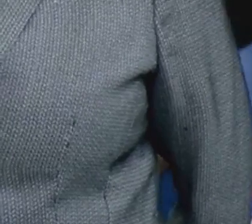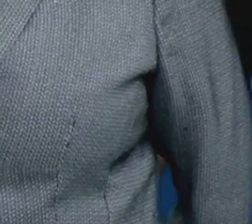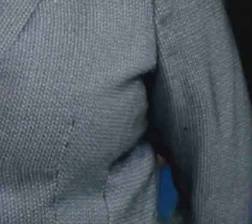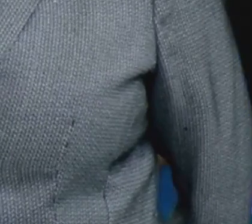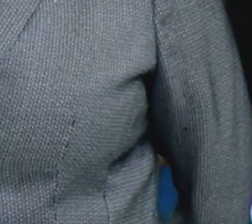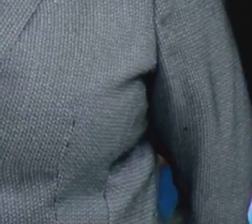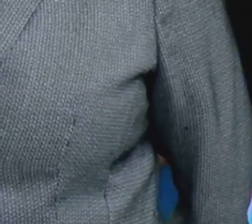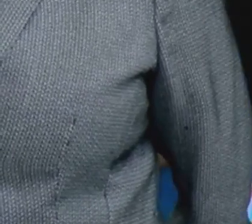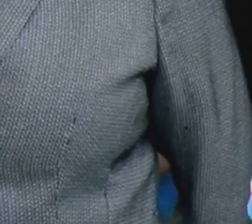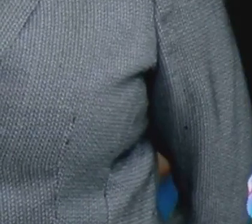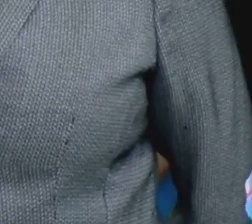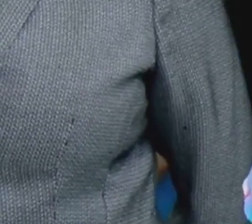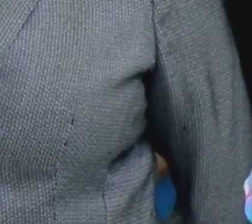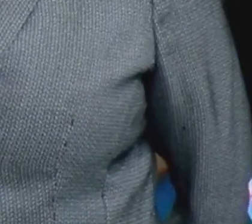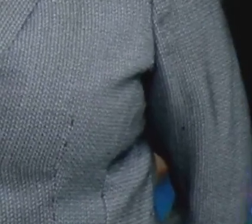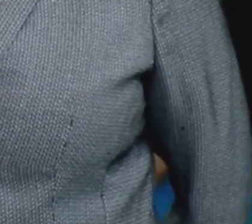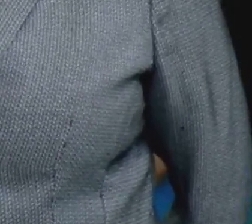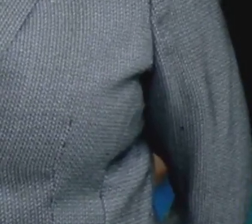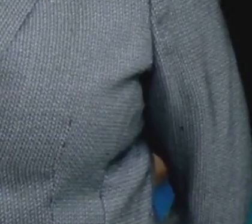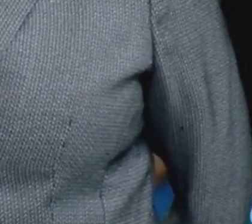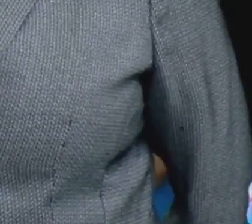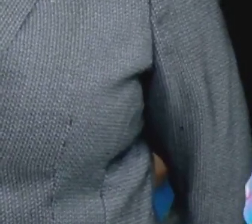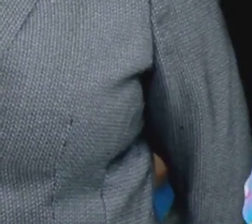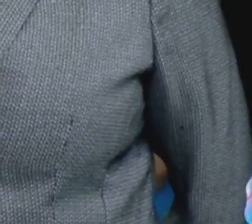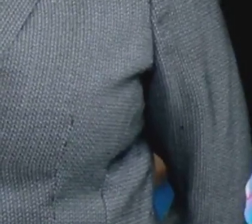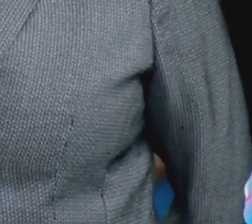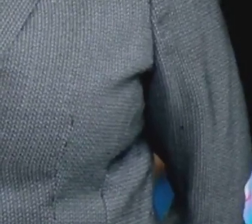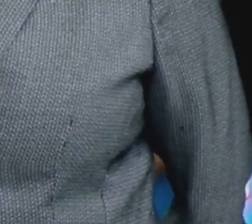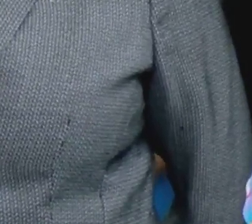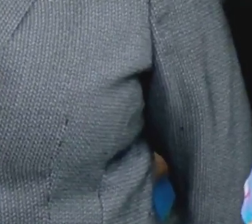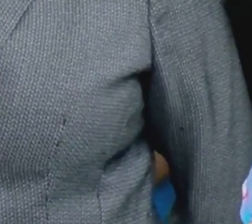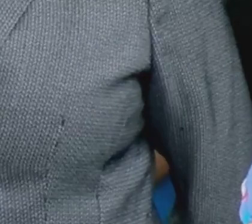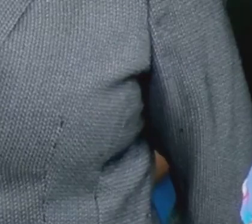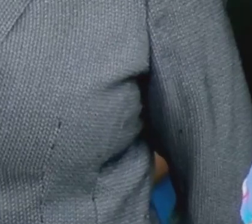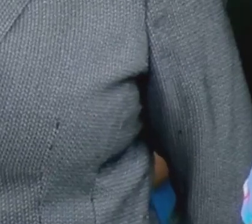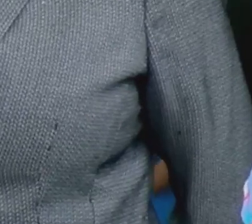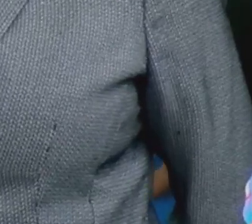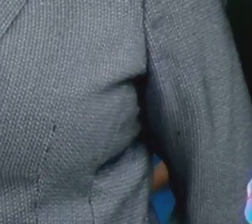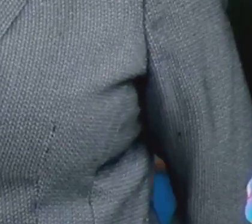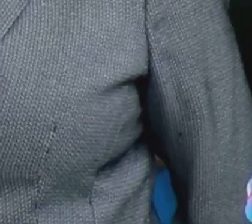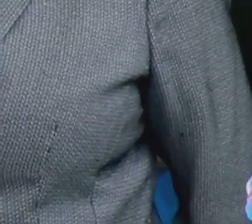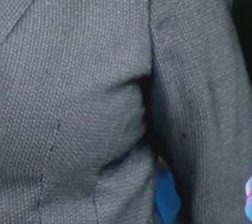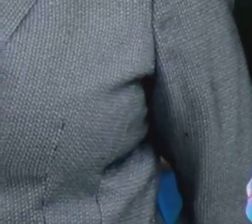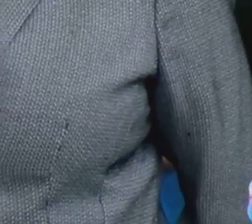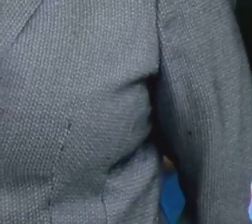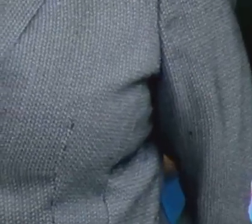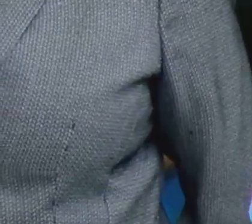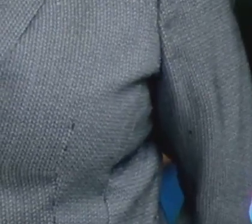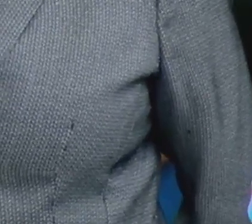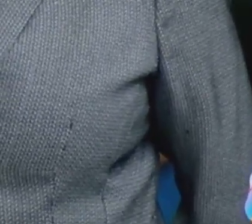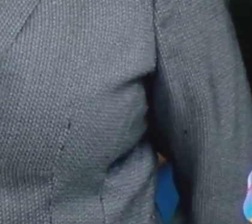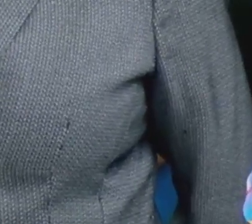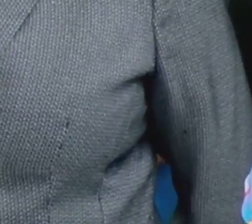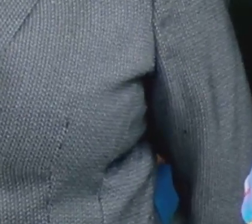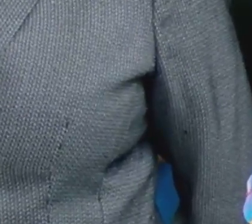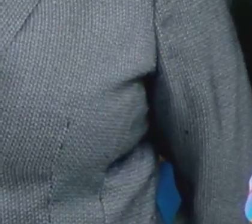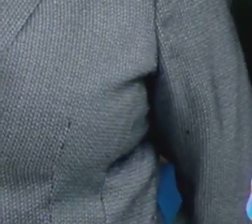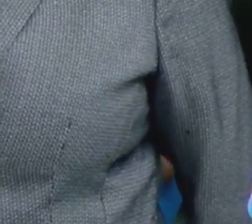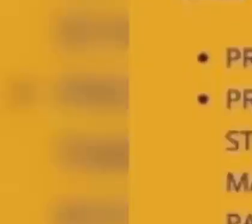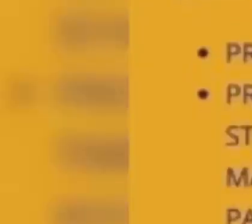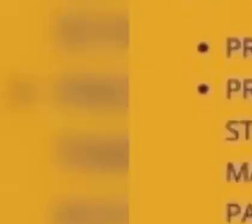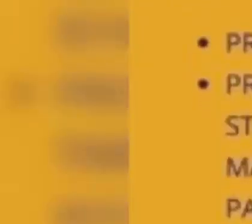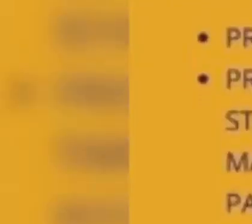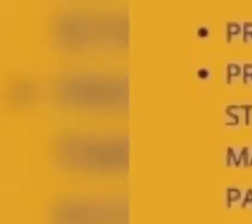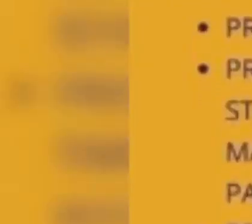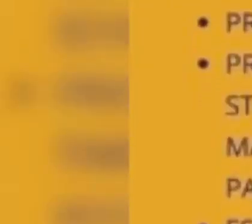our health circumstances, and so we take the guidance of the Ministry of Health. However, we have already started our discussions with stakeholders to